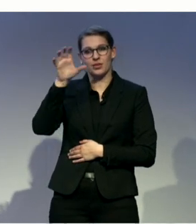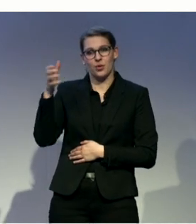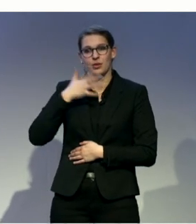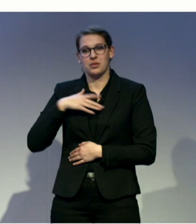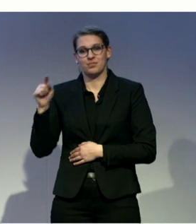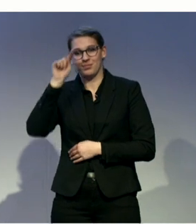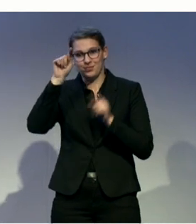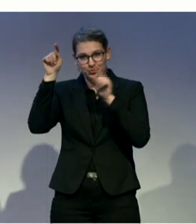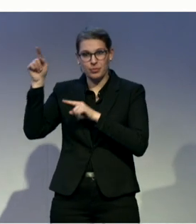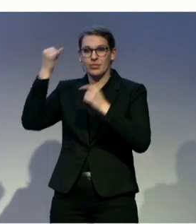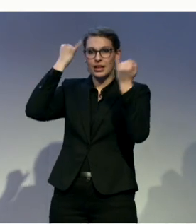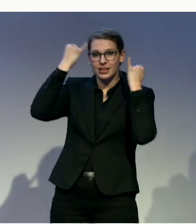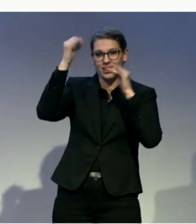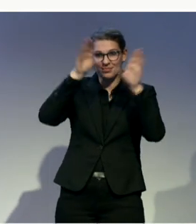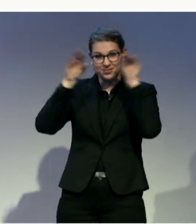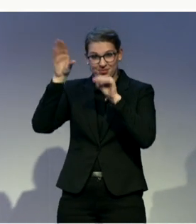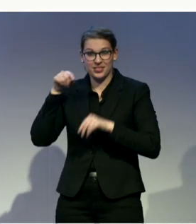friends. Thank you.